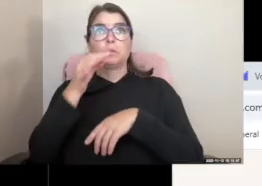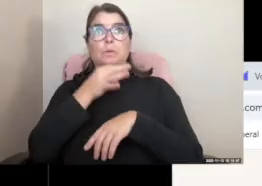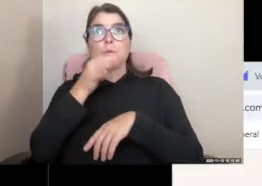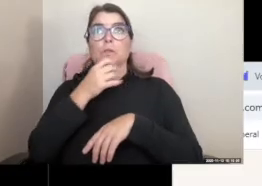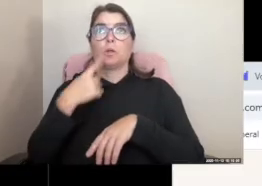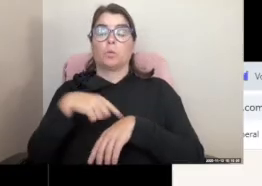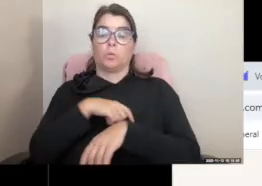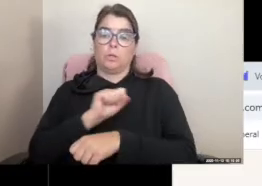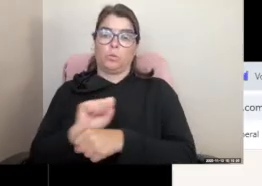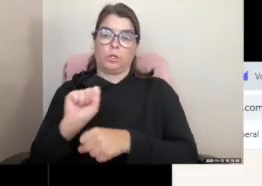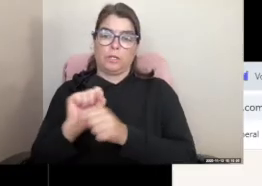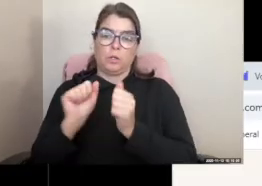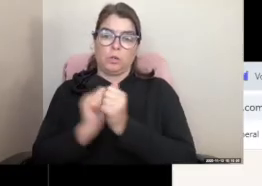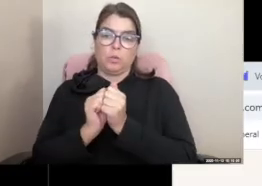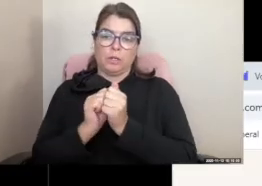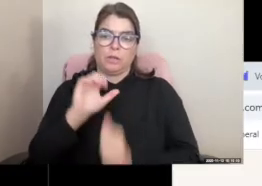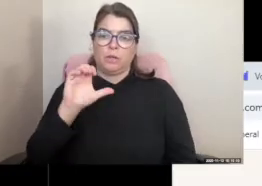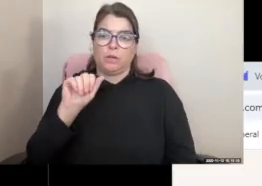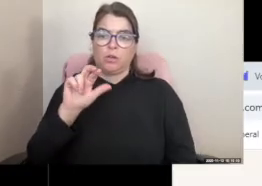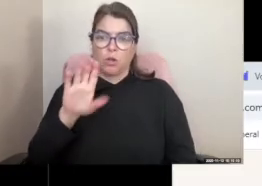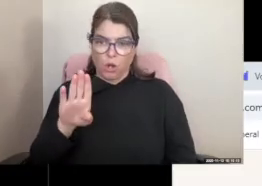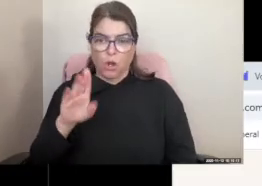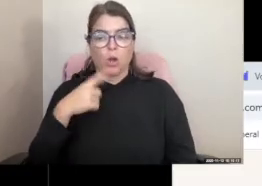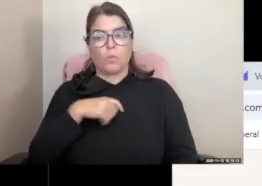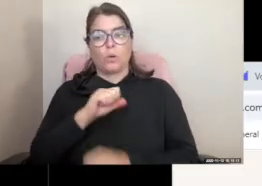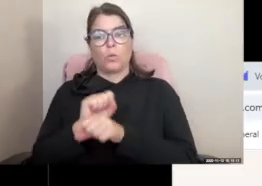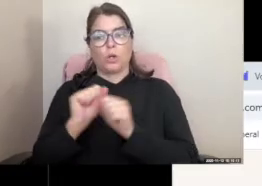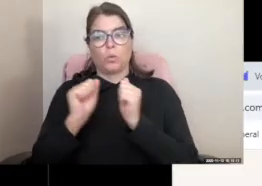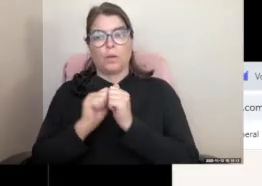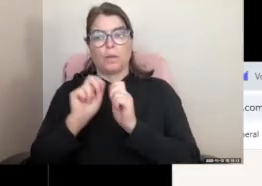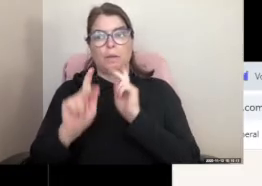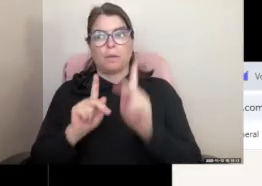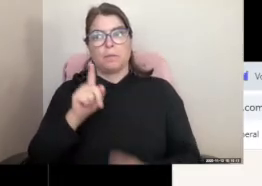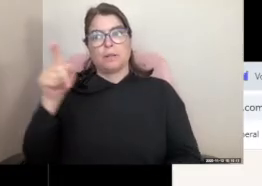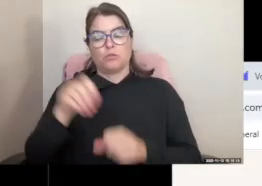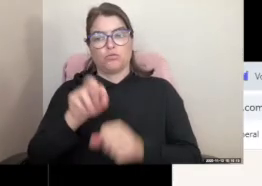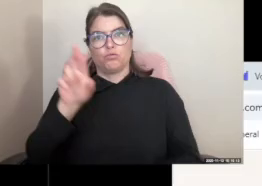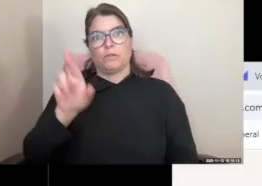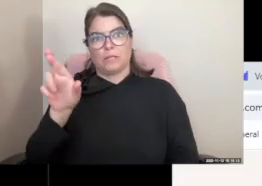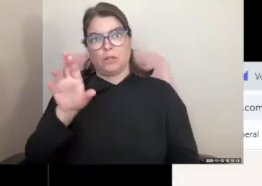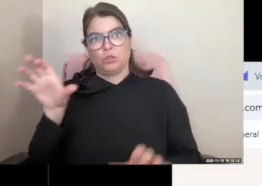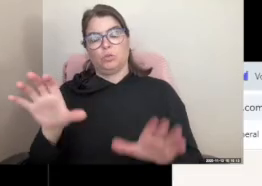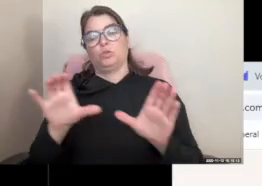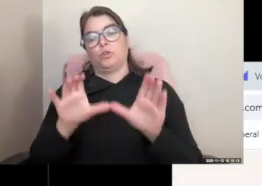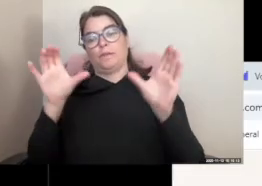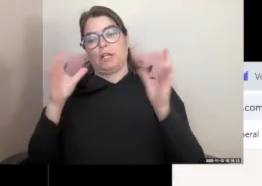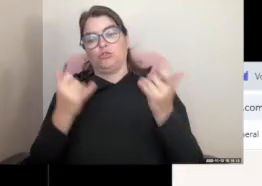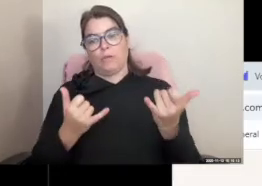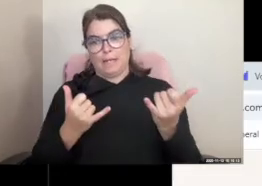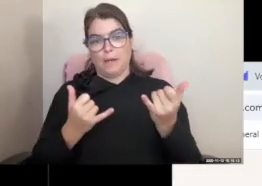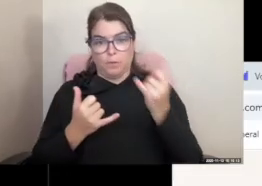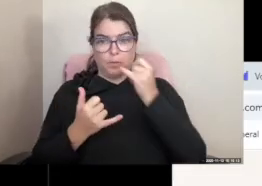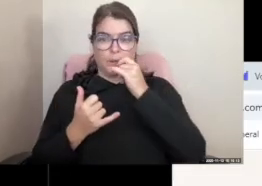like an EPTO or some kind of application like that. And this is, technology that, we